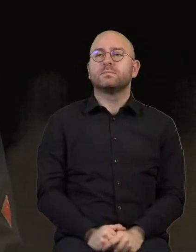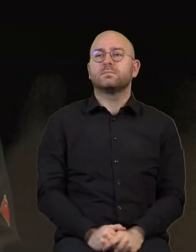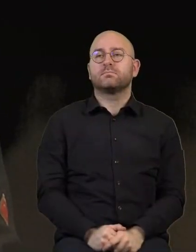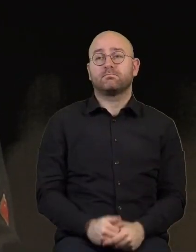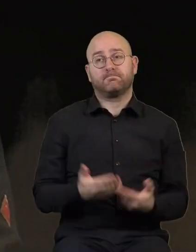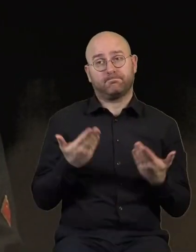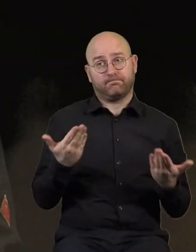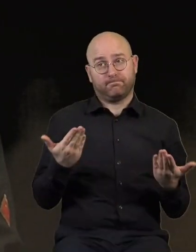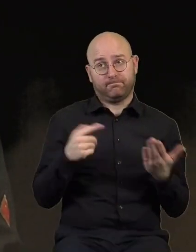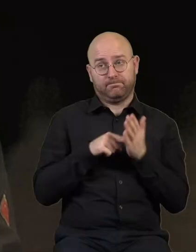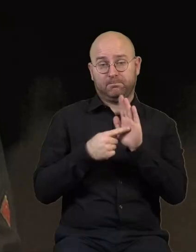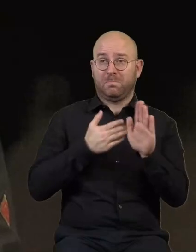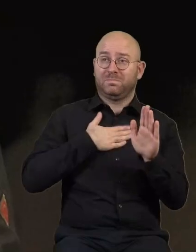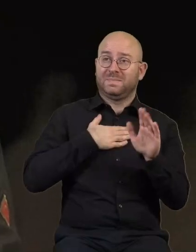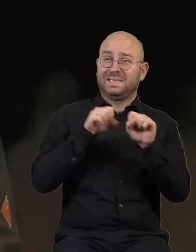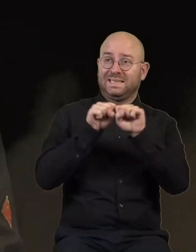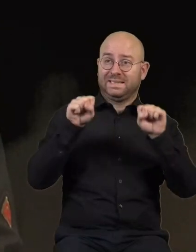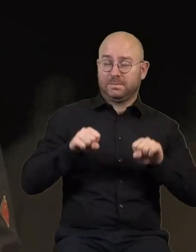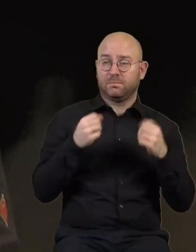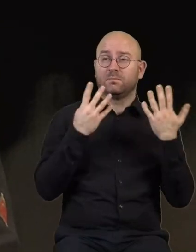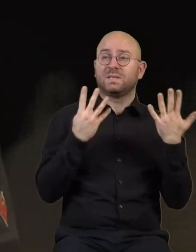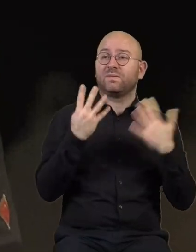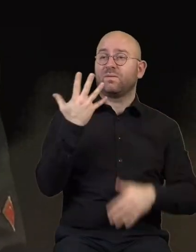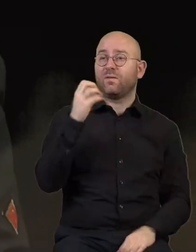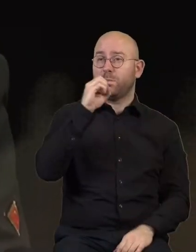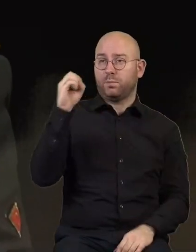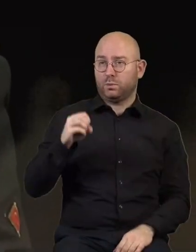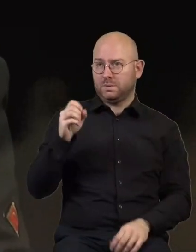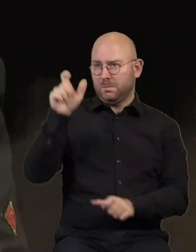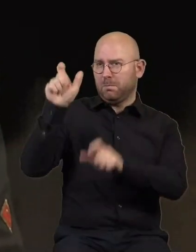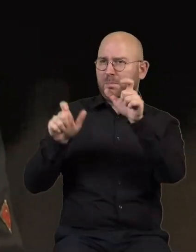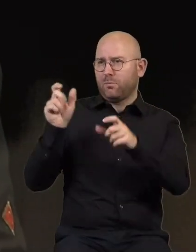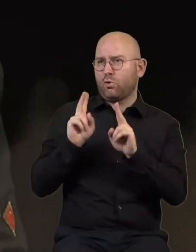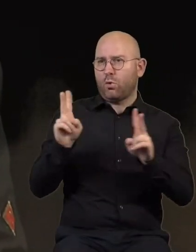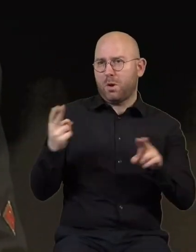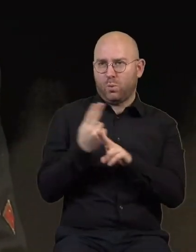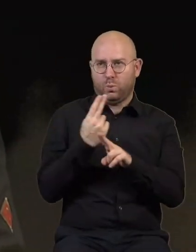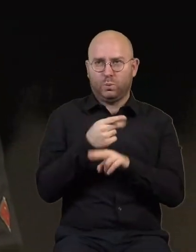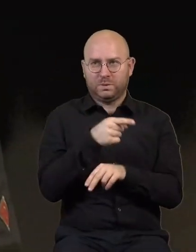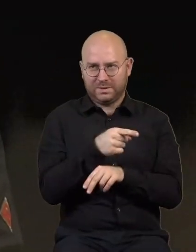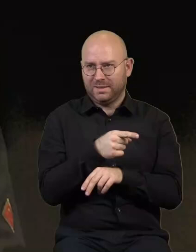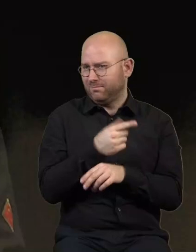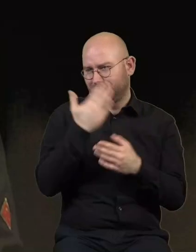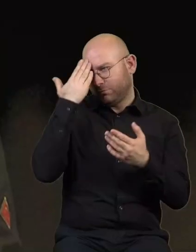civilian, being the airports and so forth and so on. Only 5% is for the military use. Great example of dual